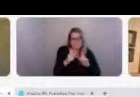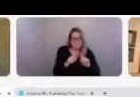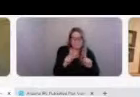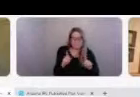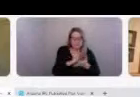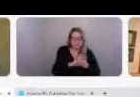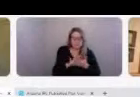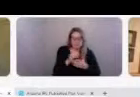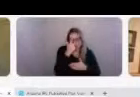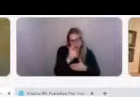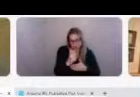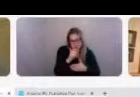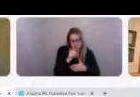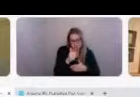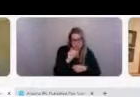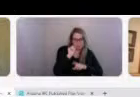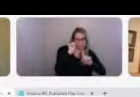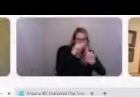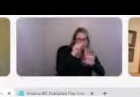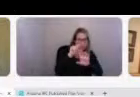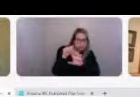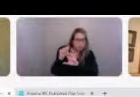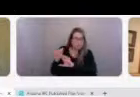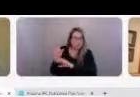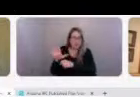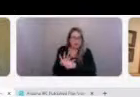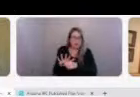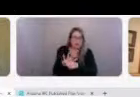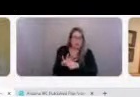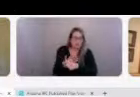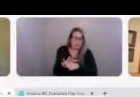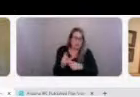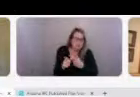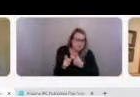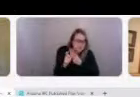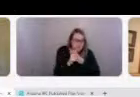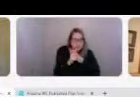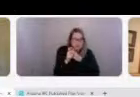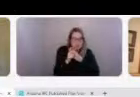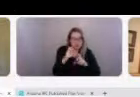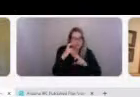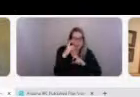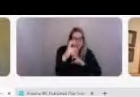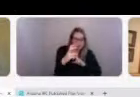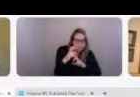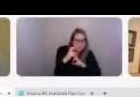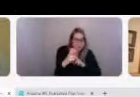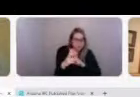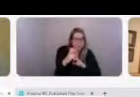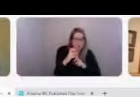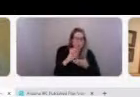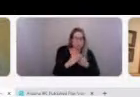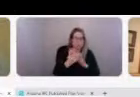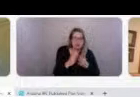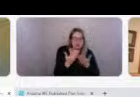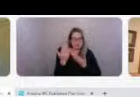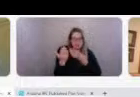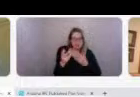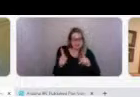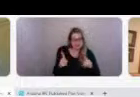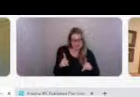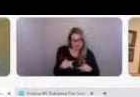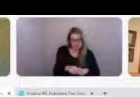when you're out there and you're knocking doors for local races or talking about things like light rail or just community services people are a lot